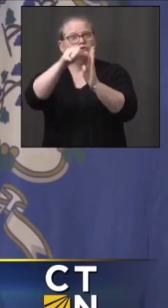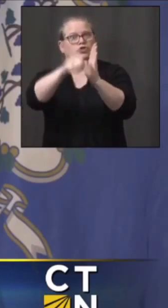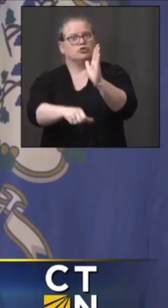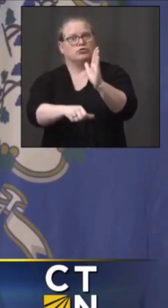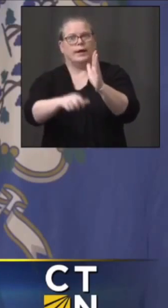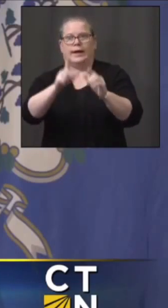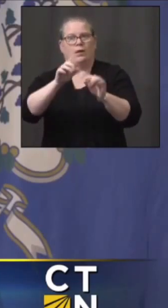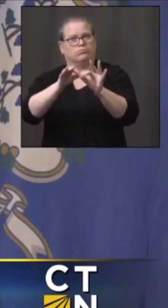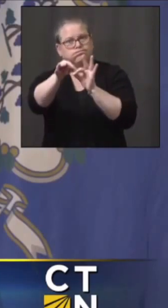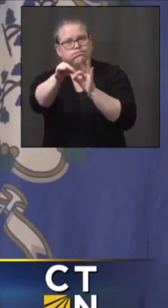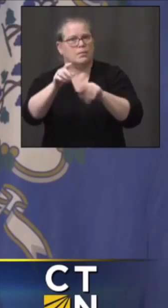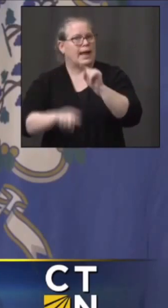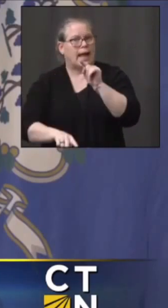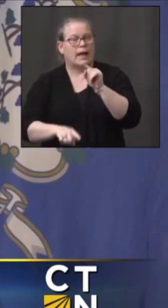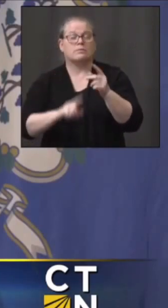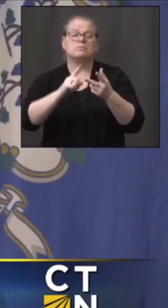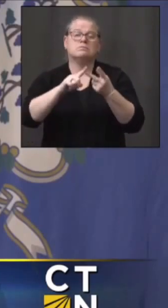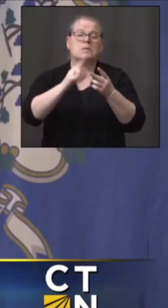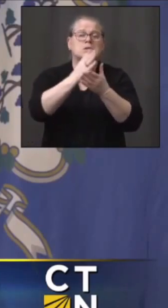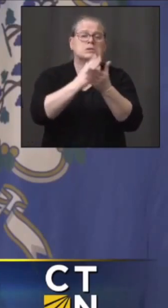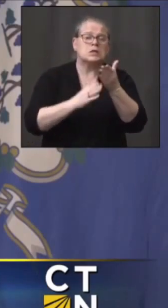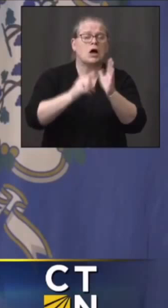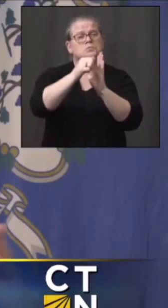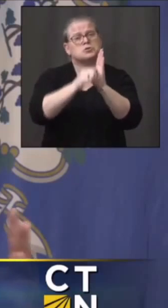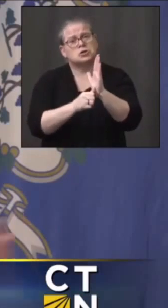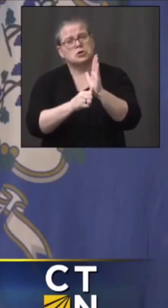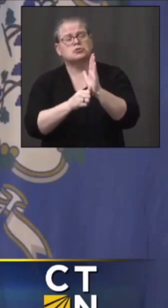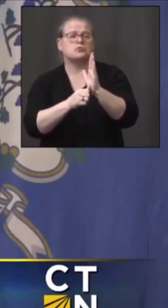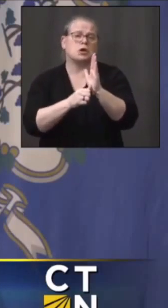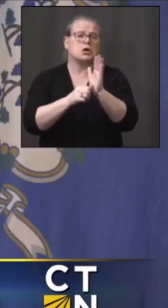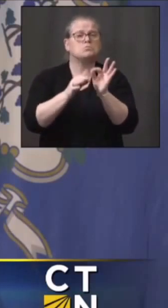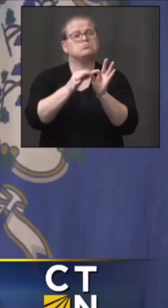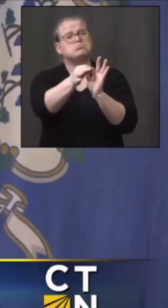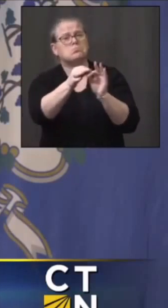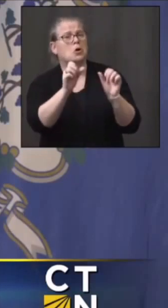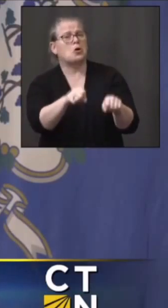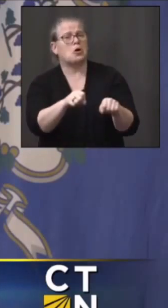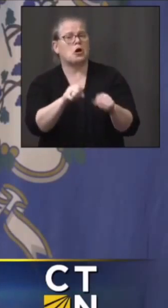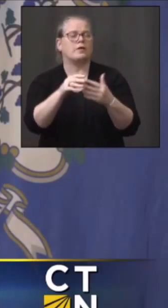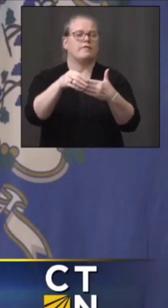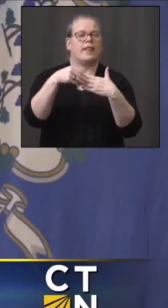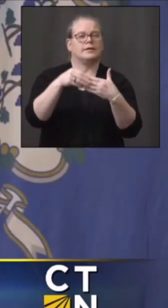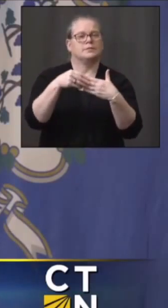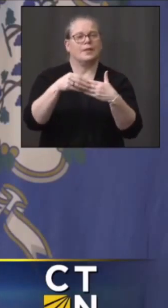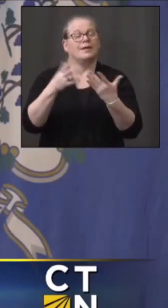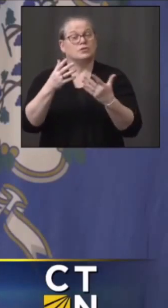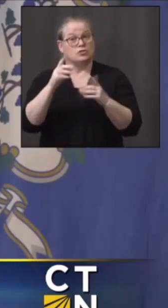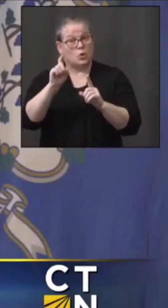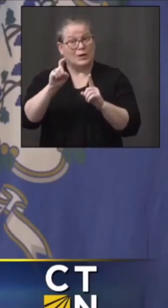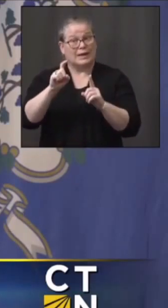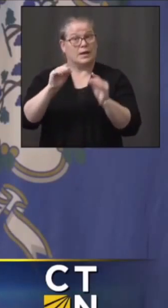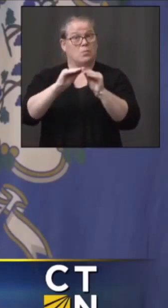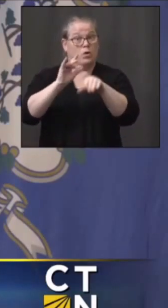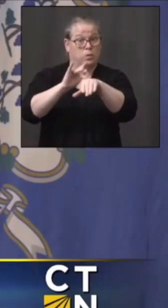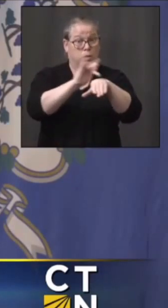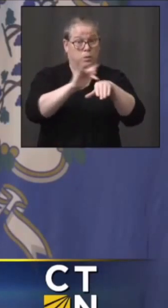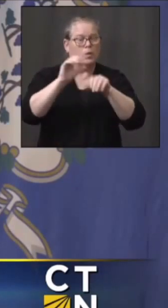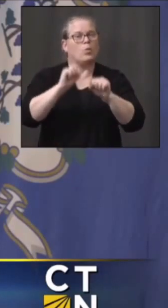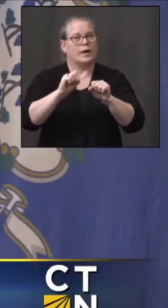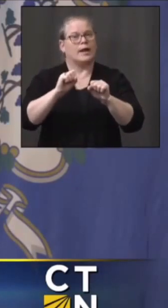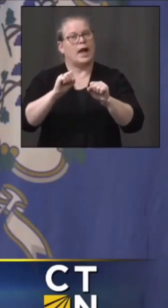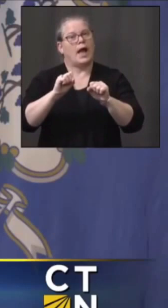elective surgeries, and we have some flexibility there. So you see different ways that we can expand capacity as needed, at least in the near term.